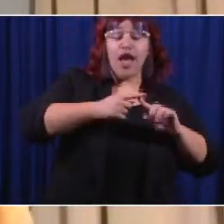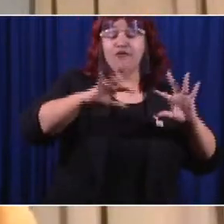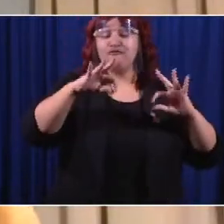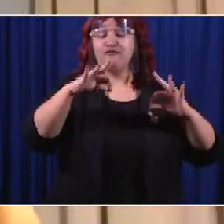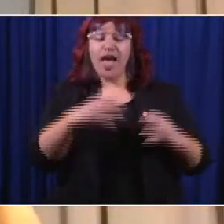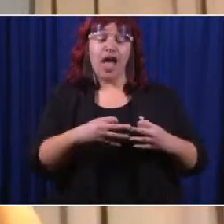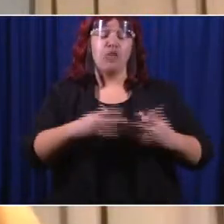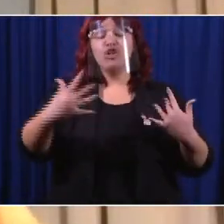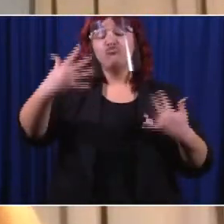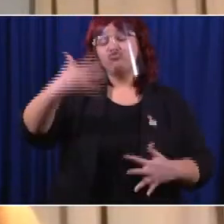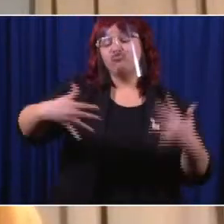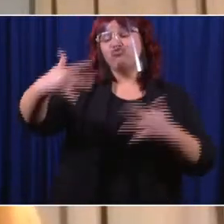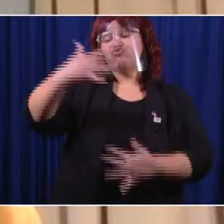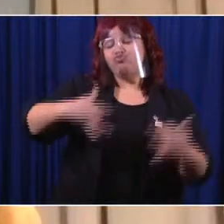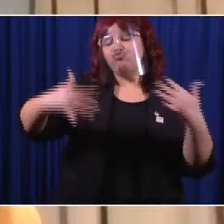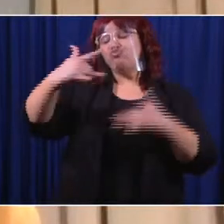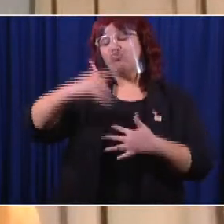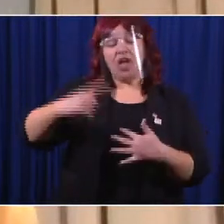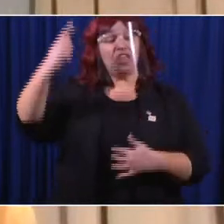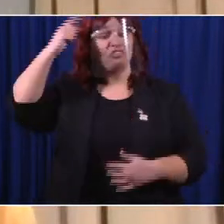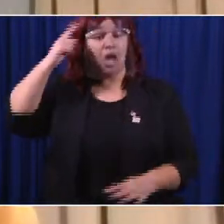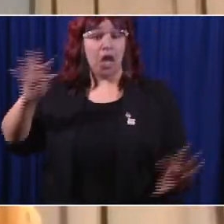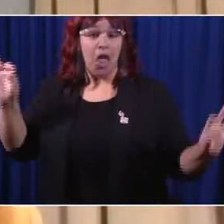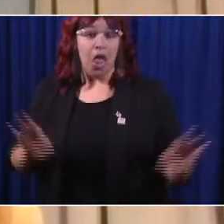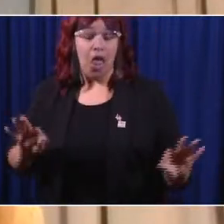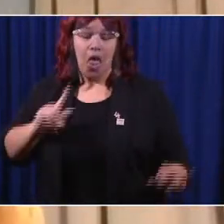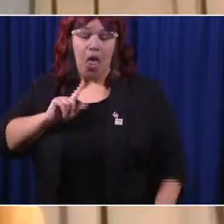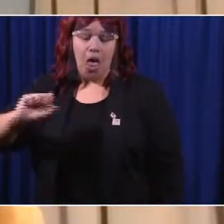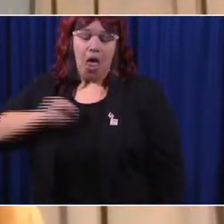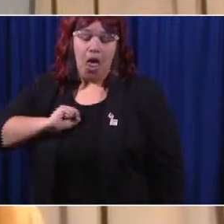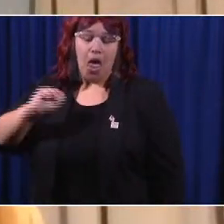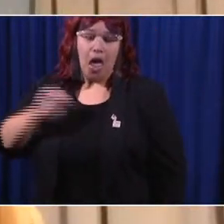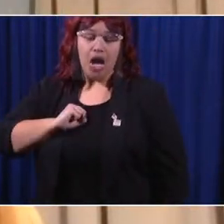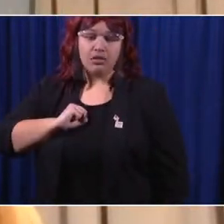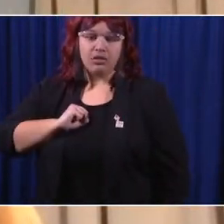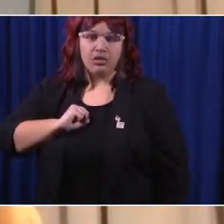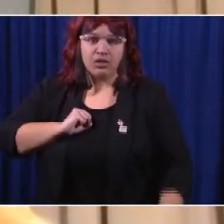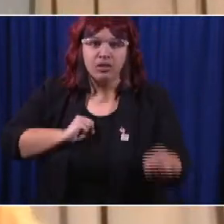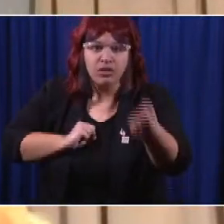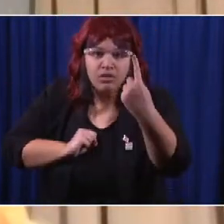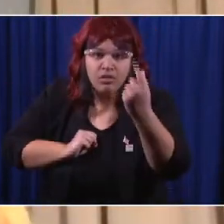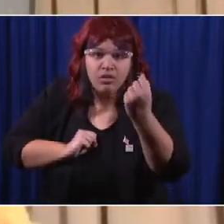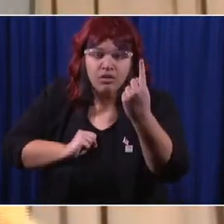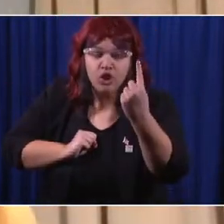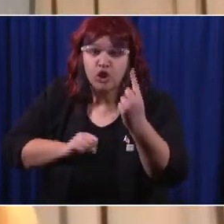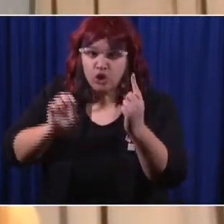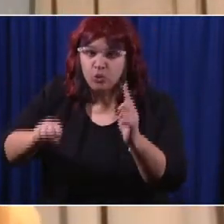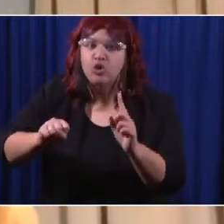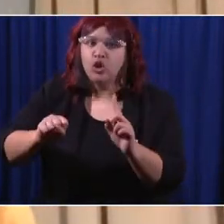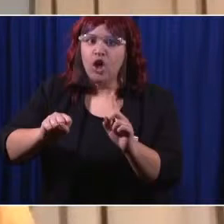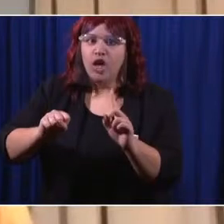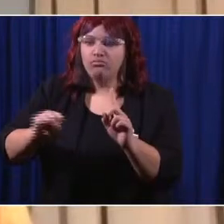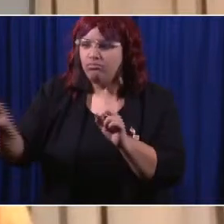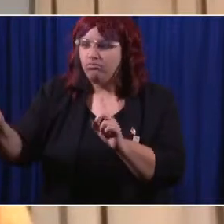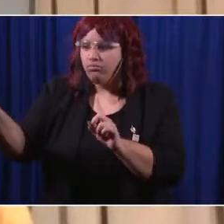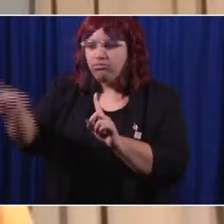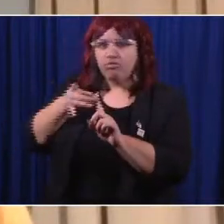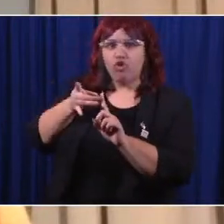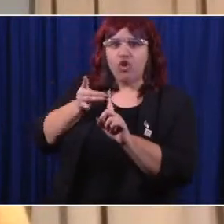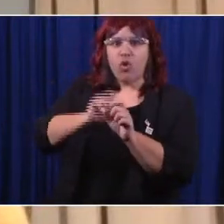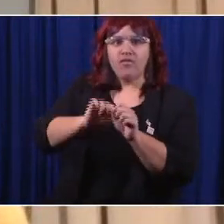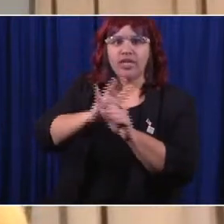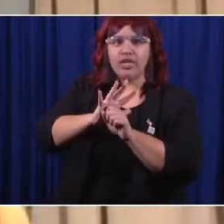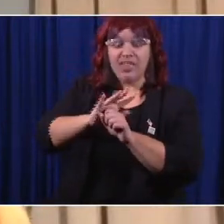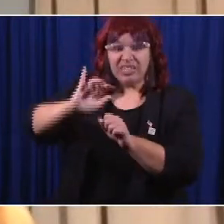in a nursing home facility, you can start a chain reaction that brings it right into our buildings. The